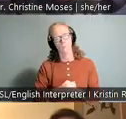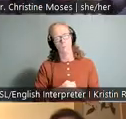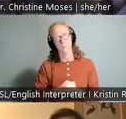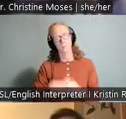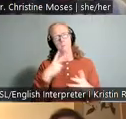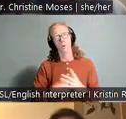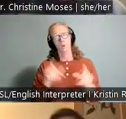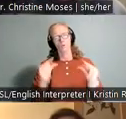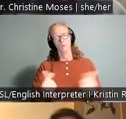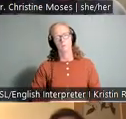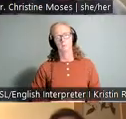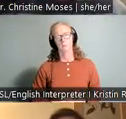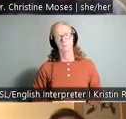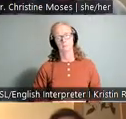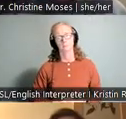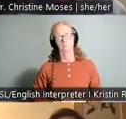both groups?